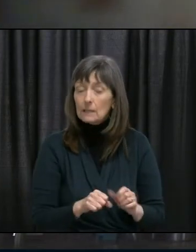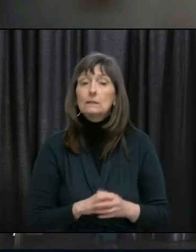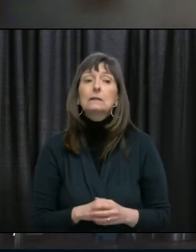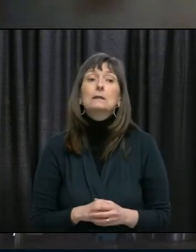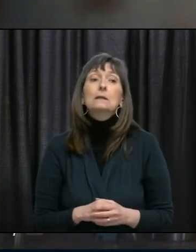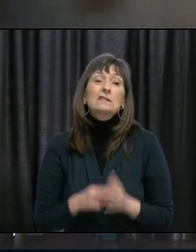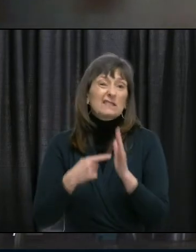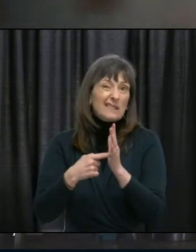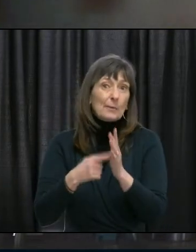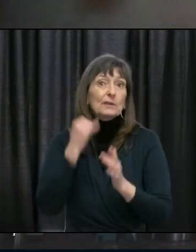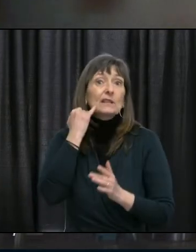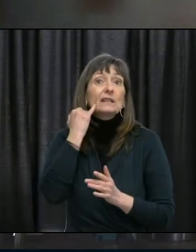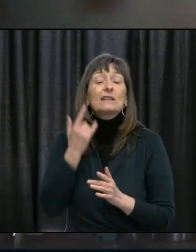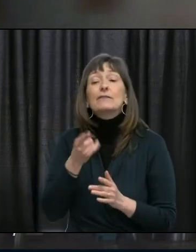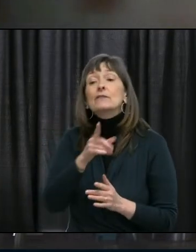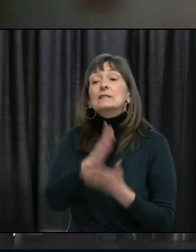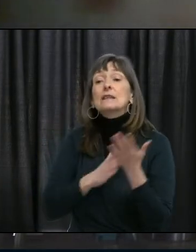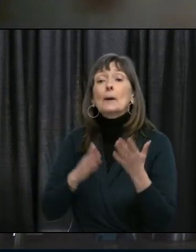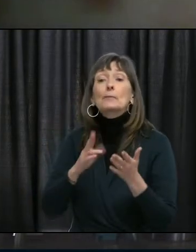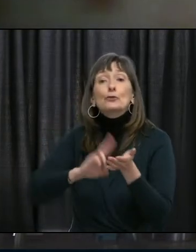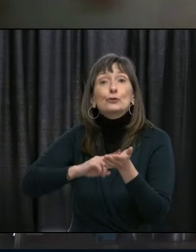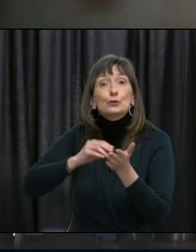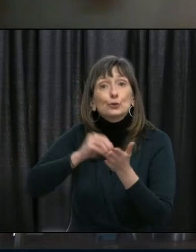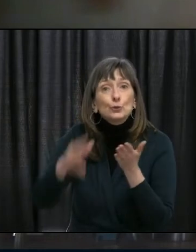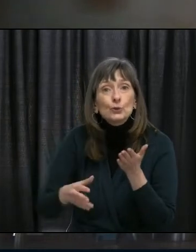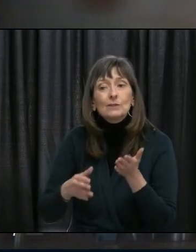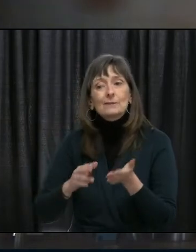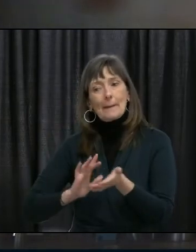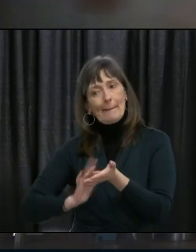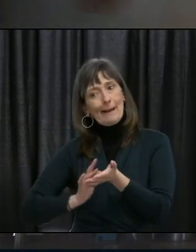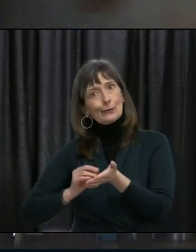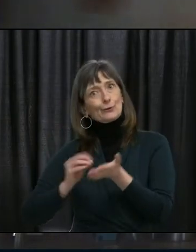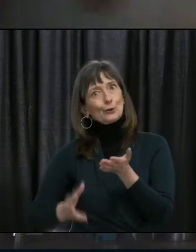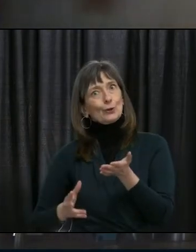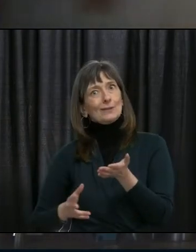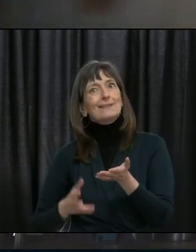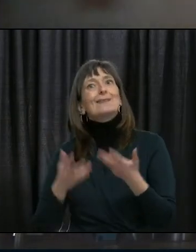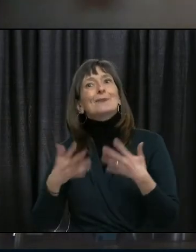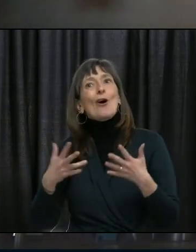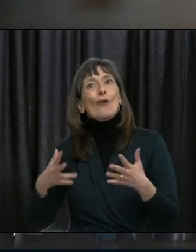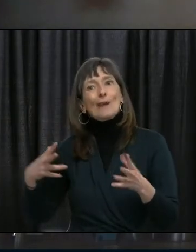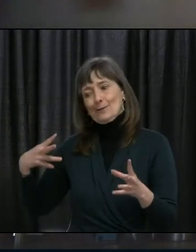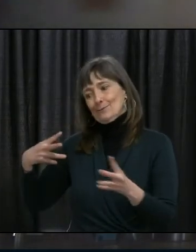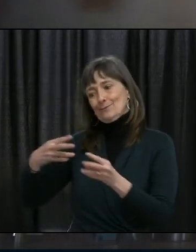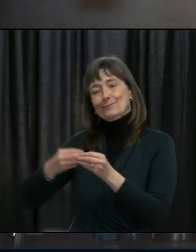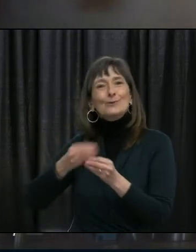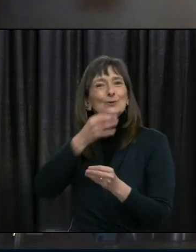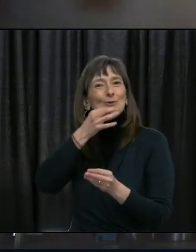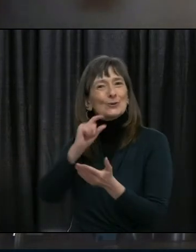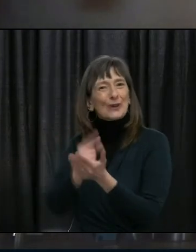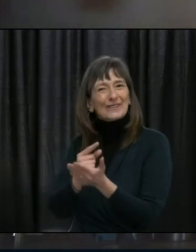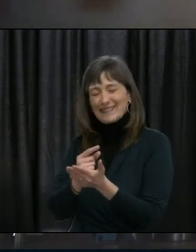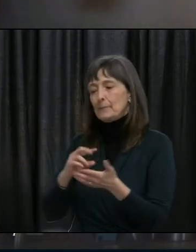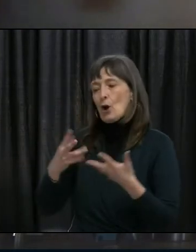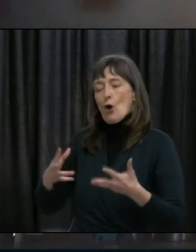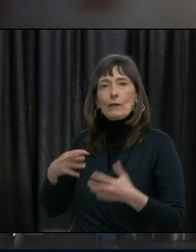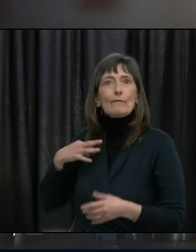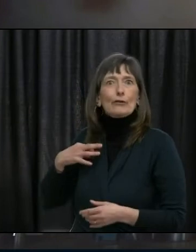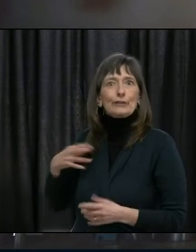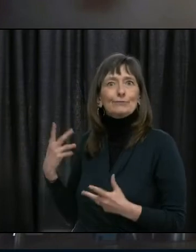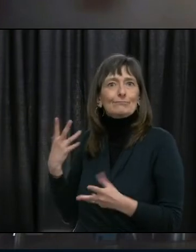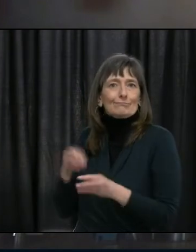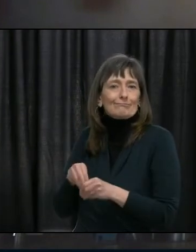for example, final year nursing students or medical students. We've certainly had both those organizations volunteer. And